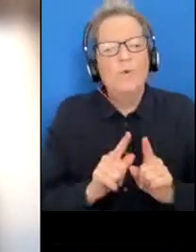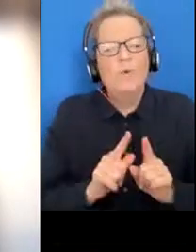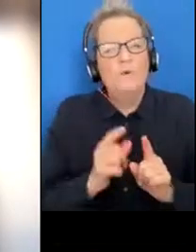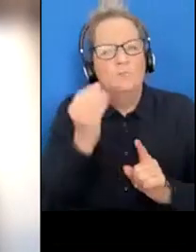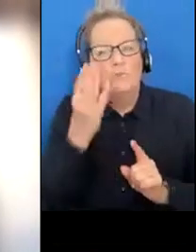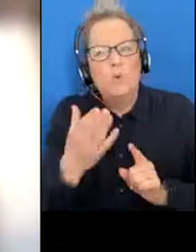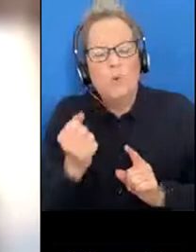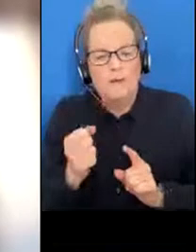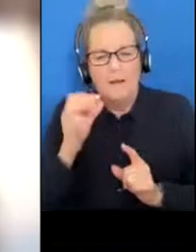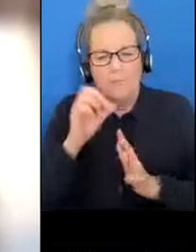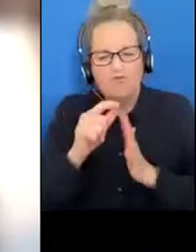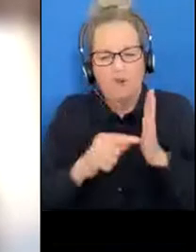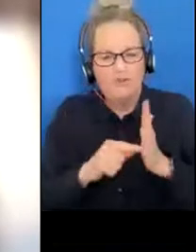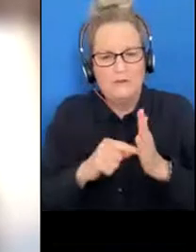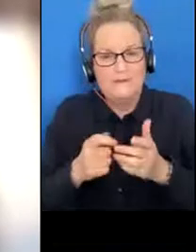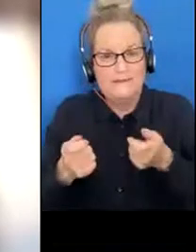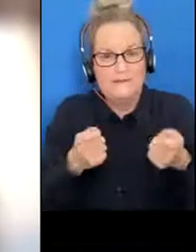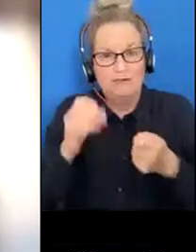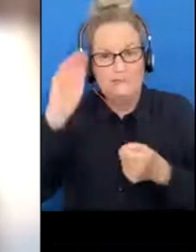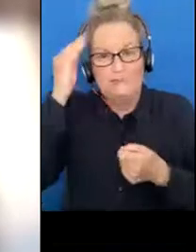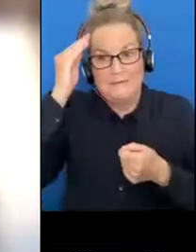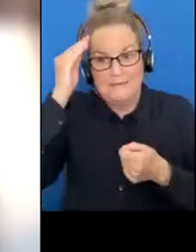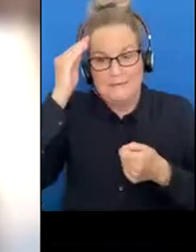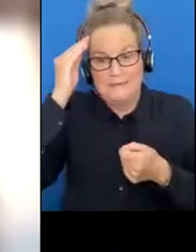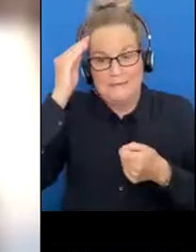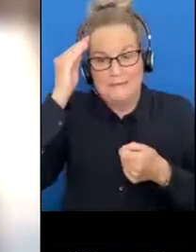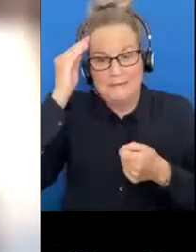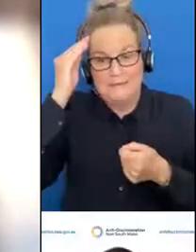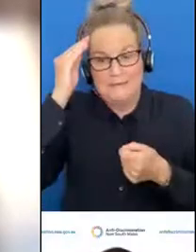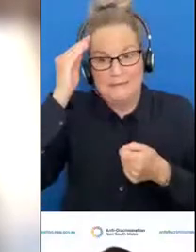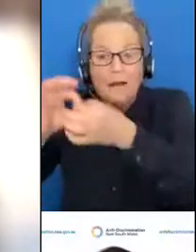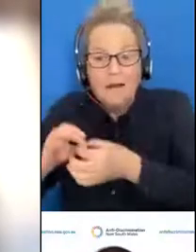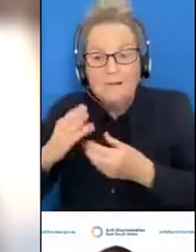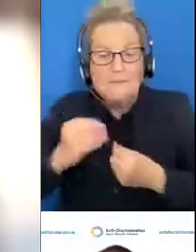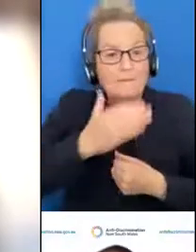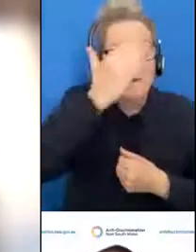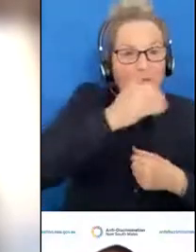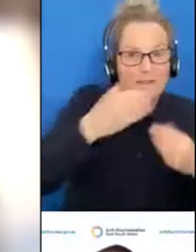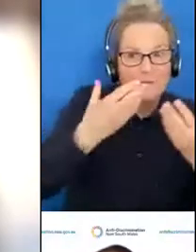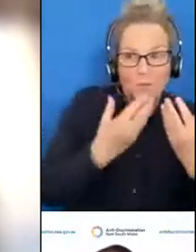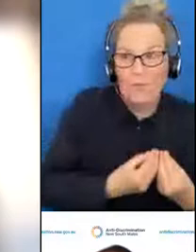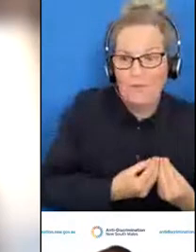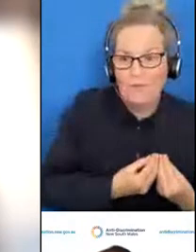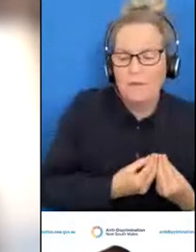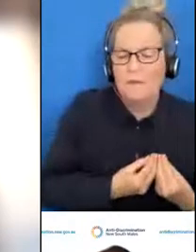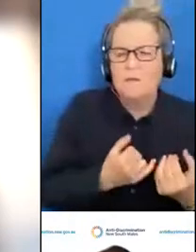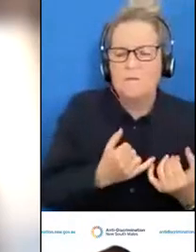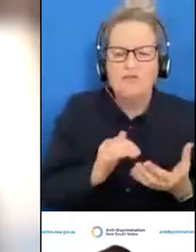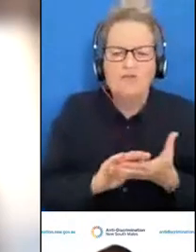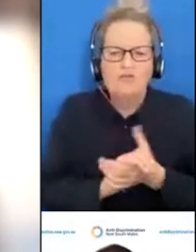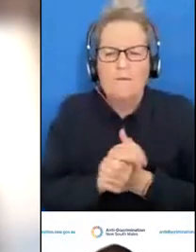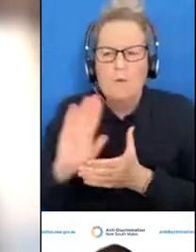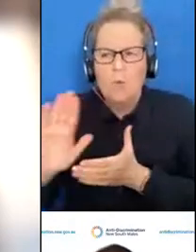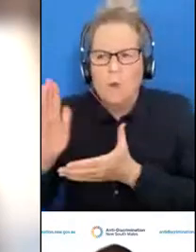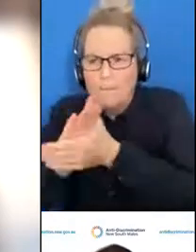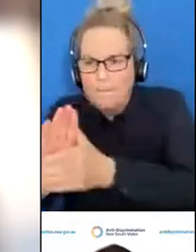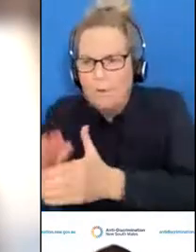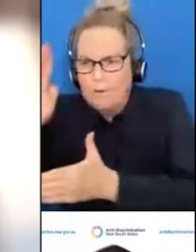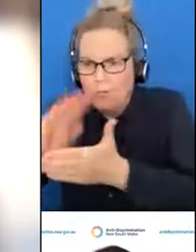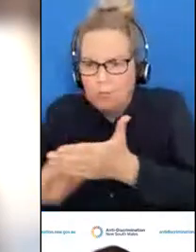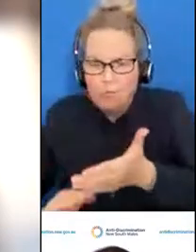group. A lot of you are online today and some of you are here in person. We are grateful for your expertise and experience